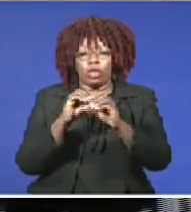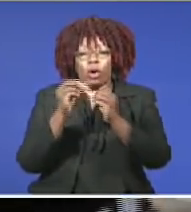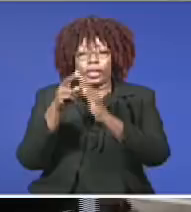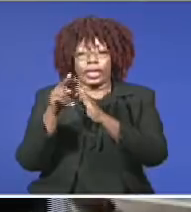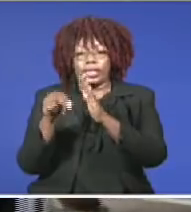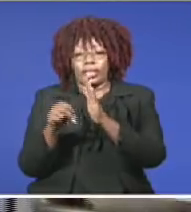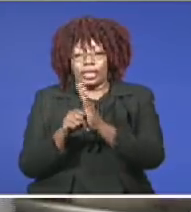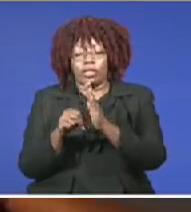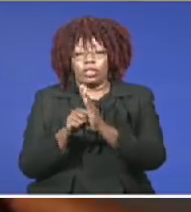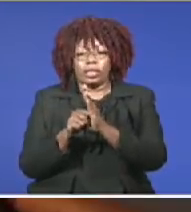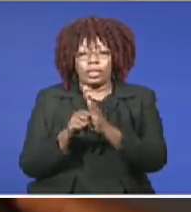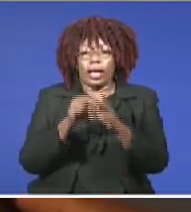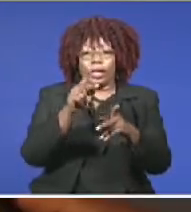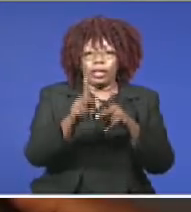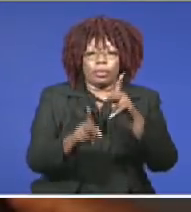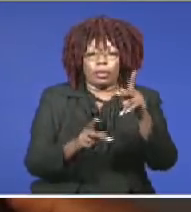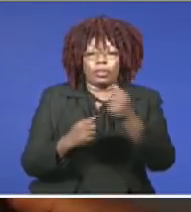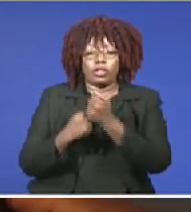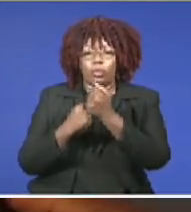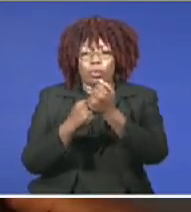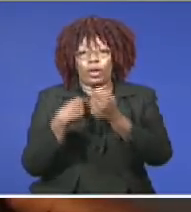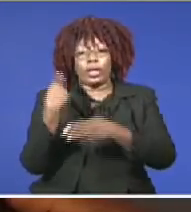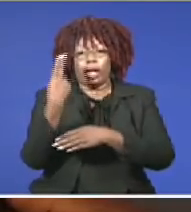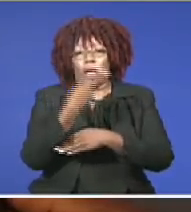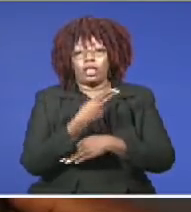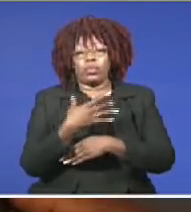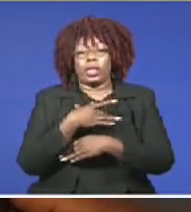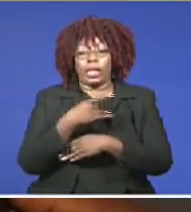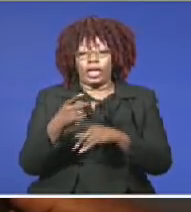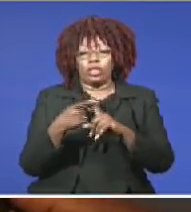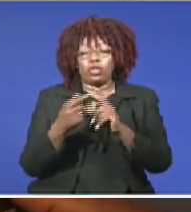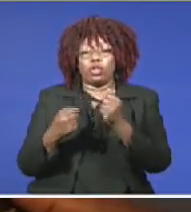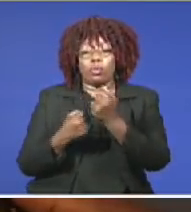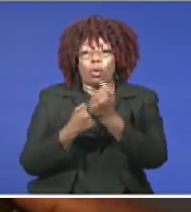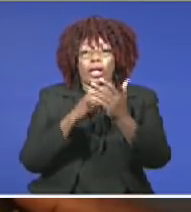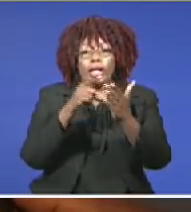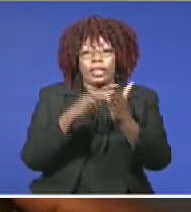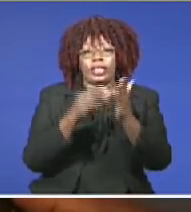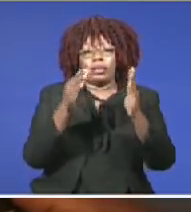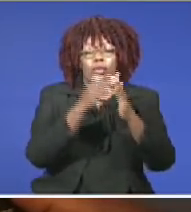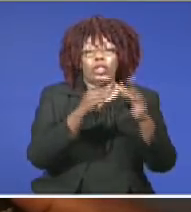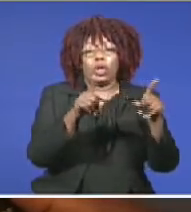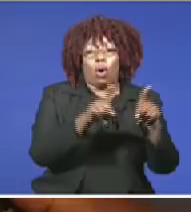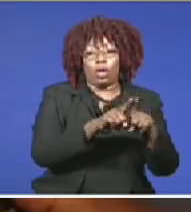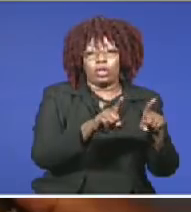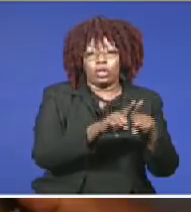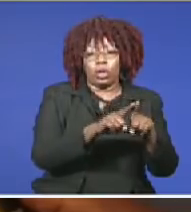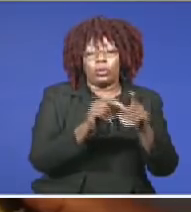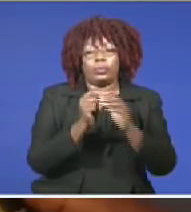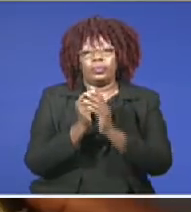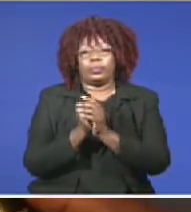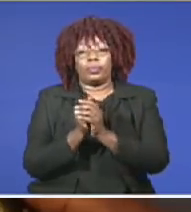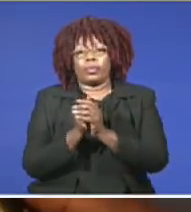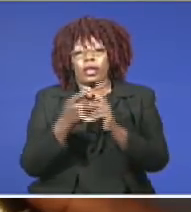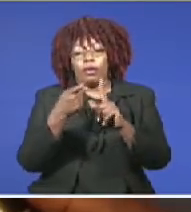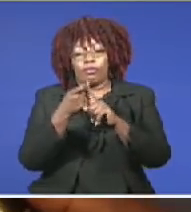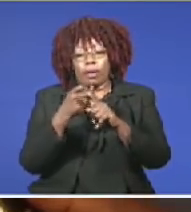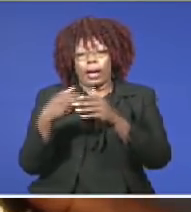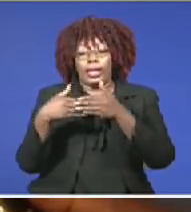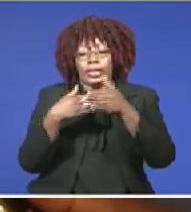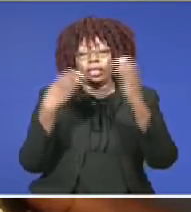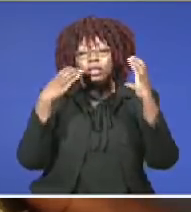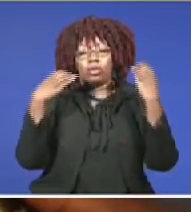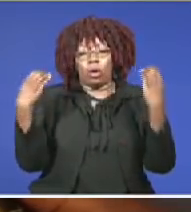organization, as fans, and supported us, and we like to support this community as well. So from our head coach to